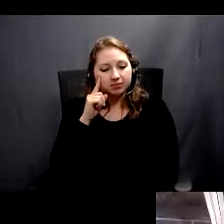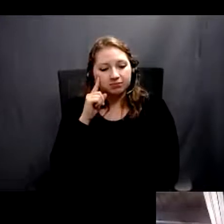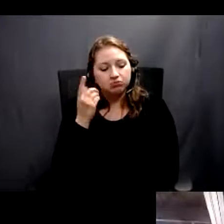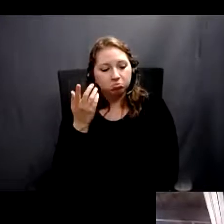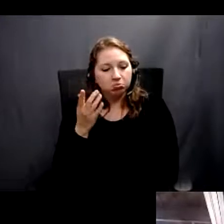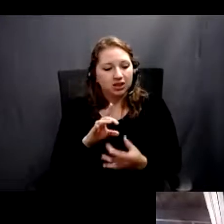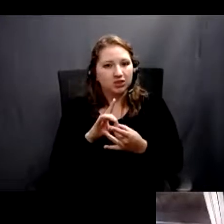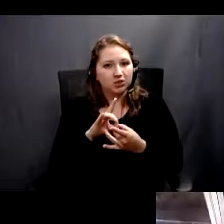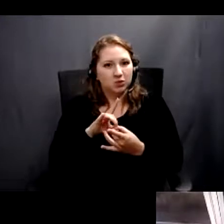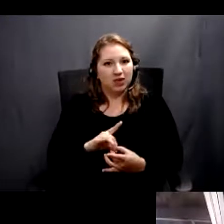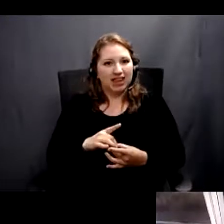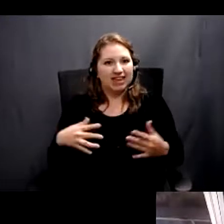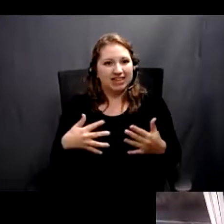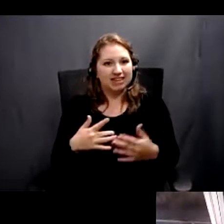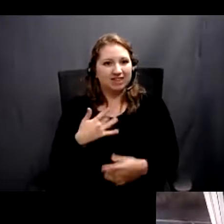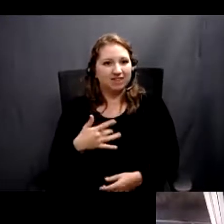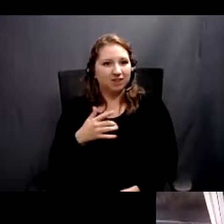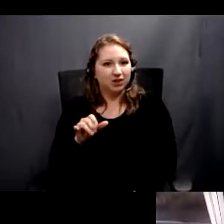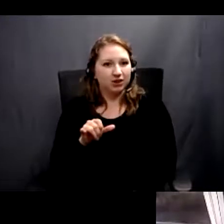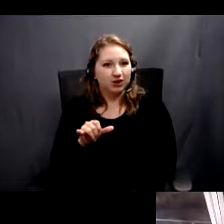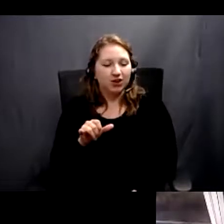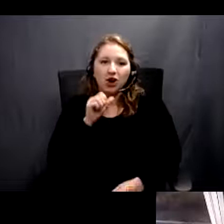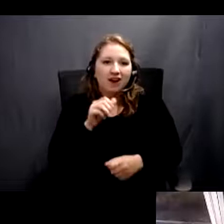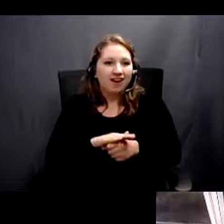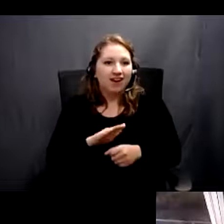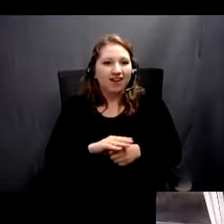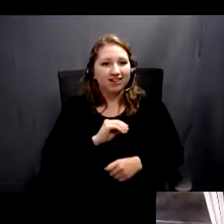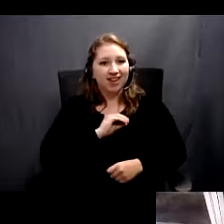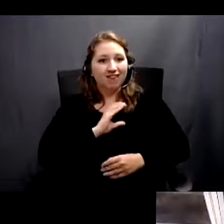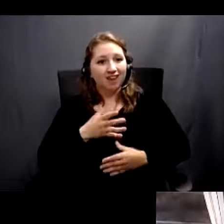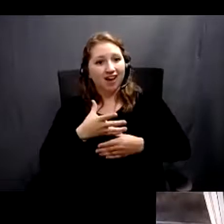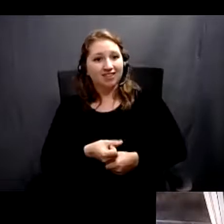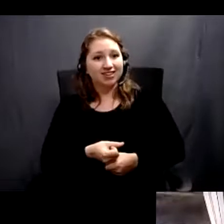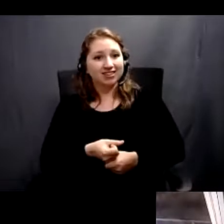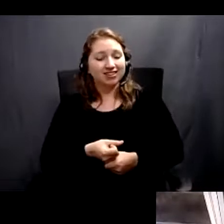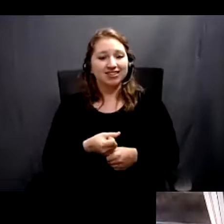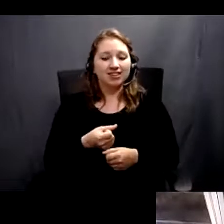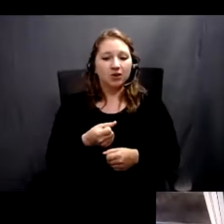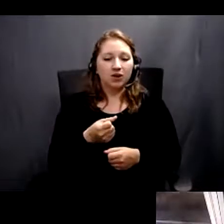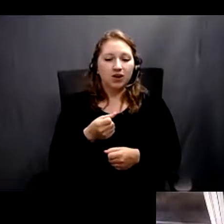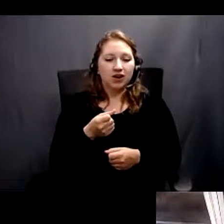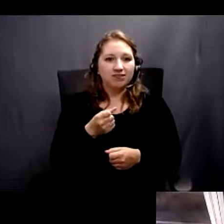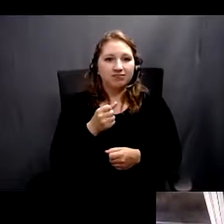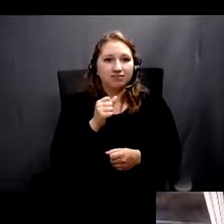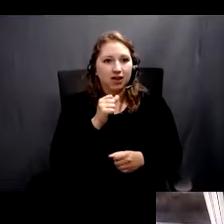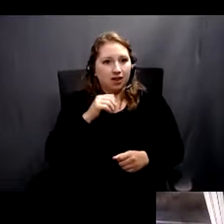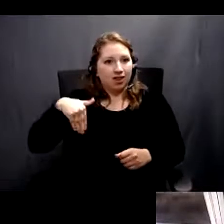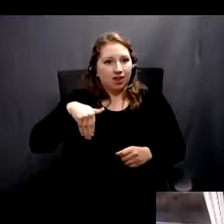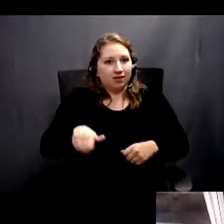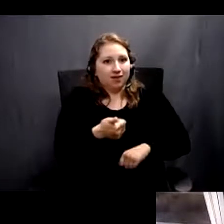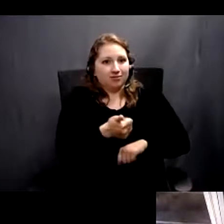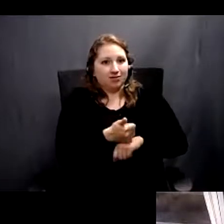of the fear or lack of confidence, or the fact that you haven't, had your own business